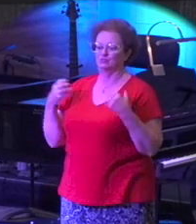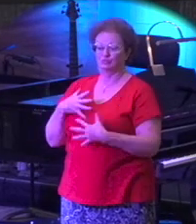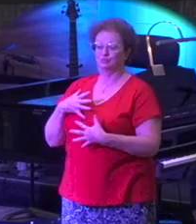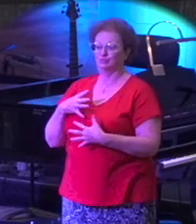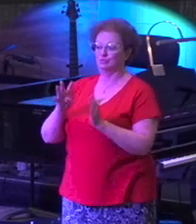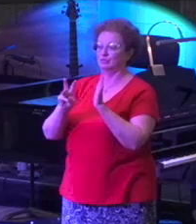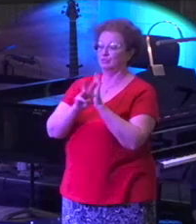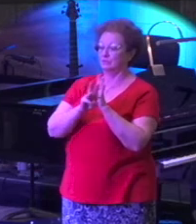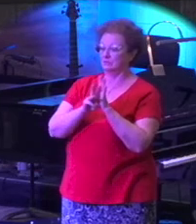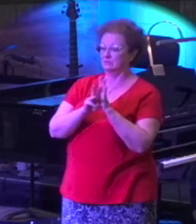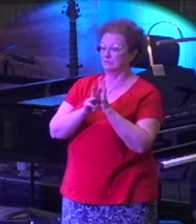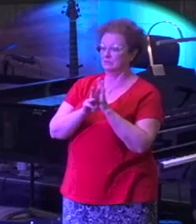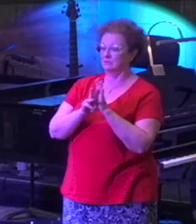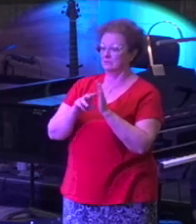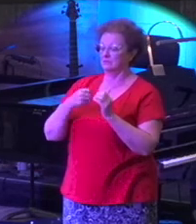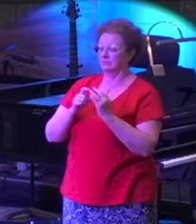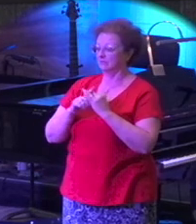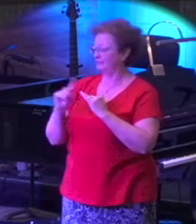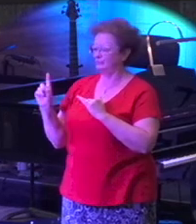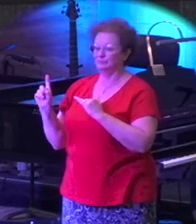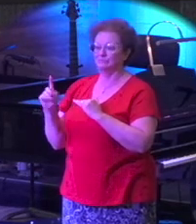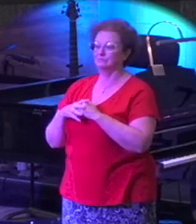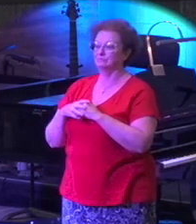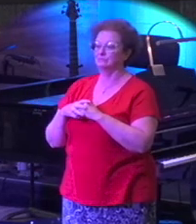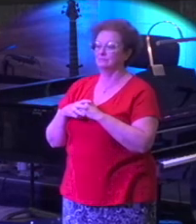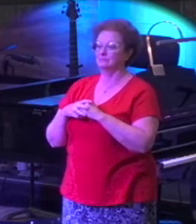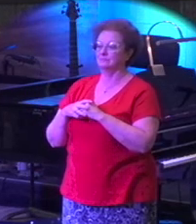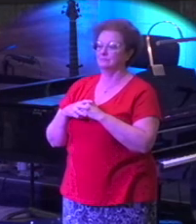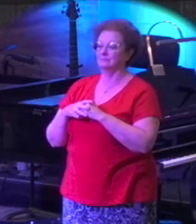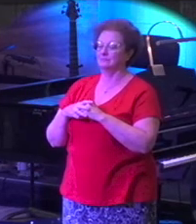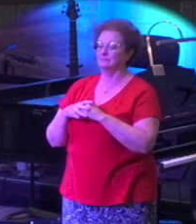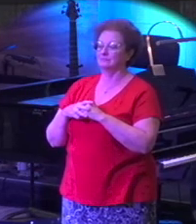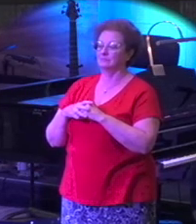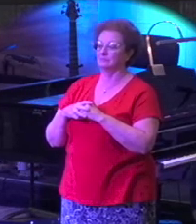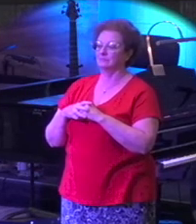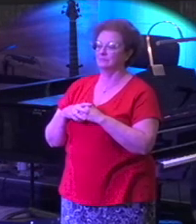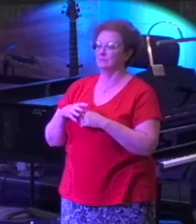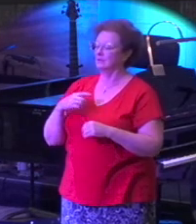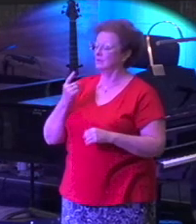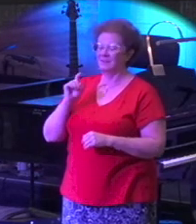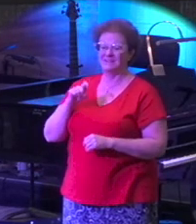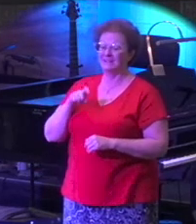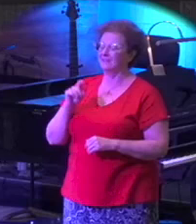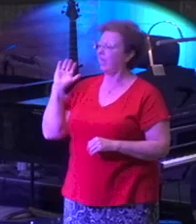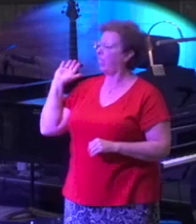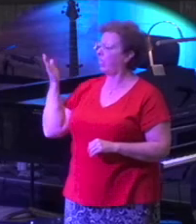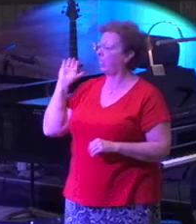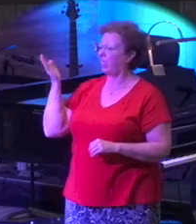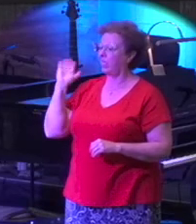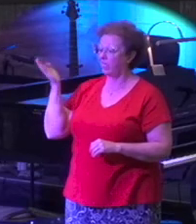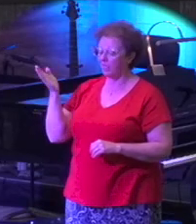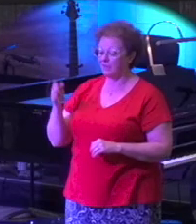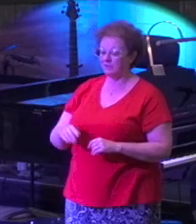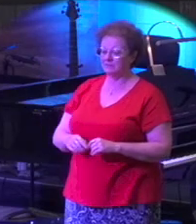Jonah had to Nineveh. We flee. But here's the rub. You don't have to preach like Peter, and you don't have